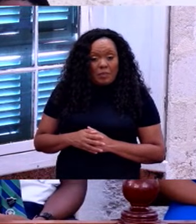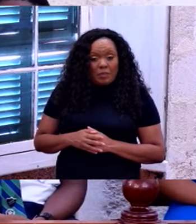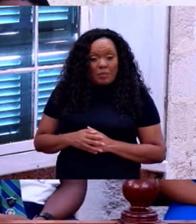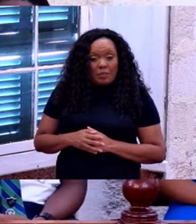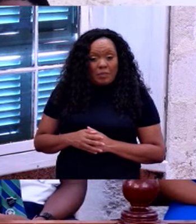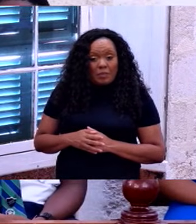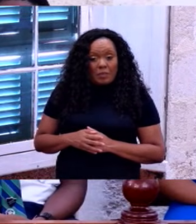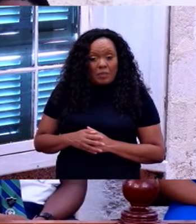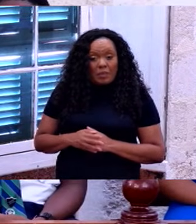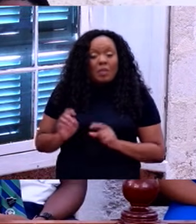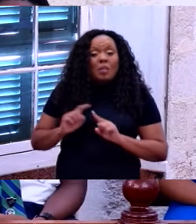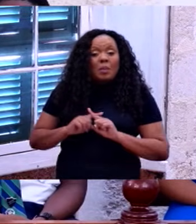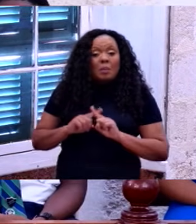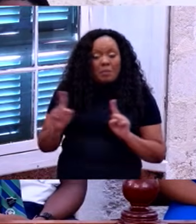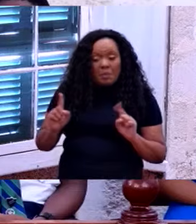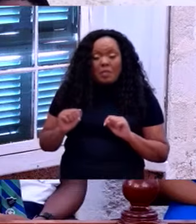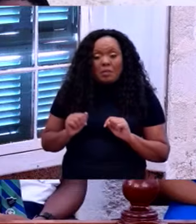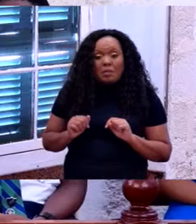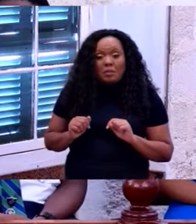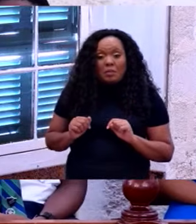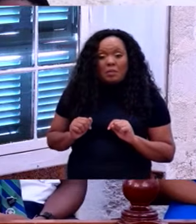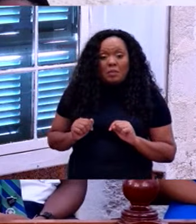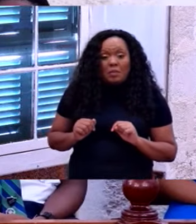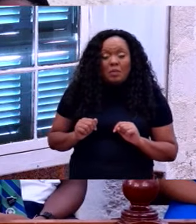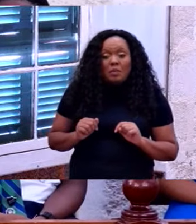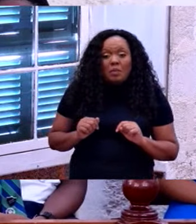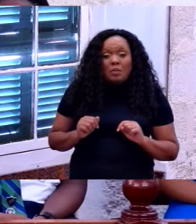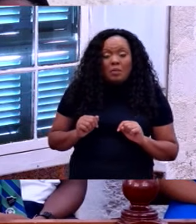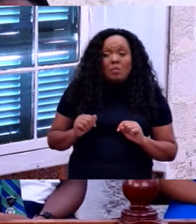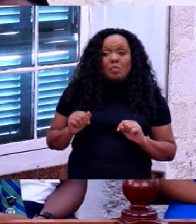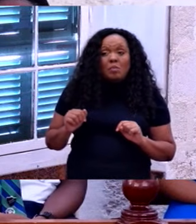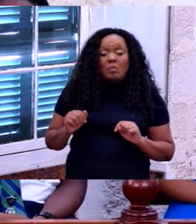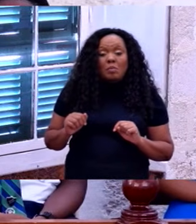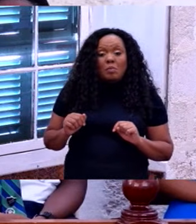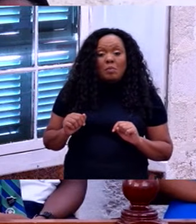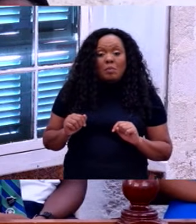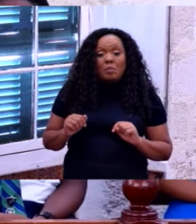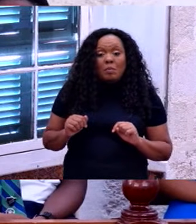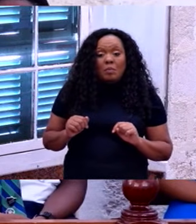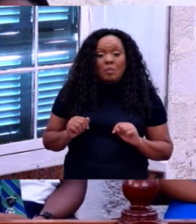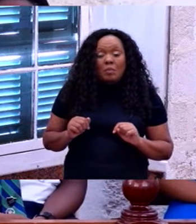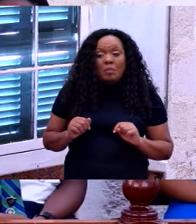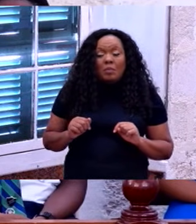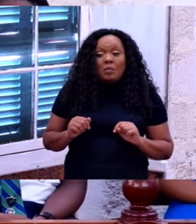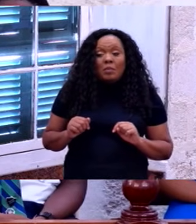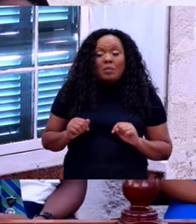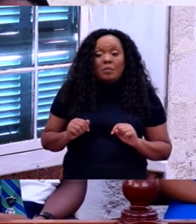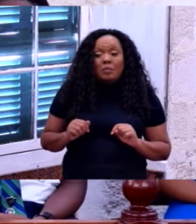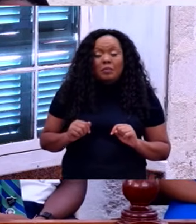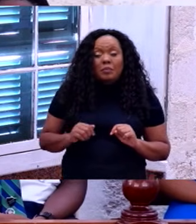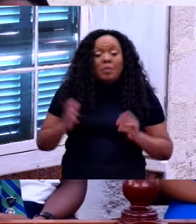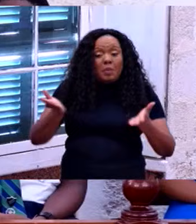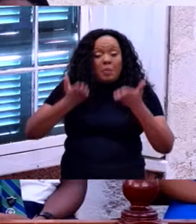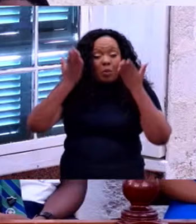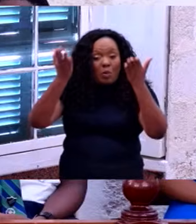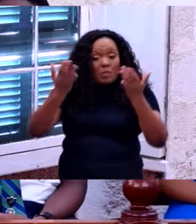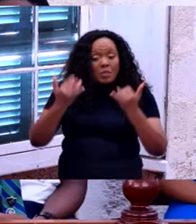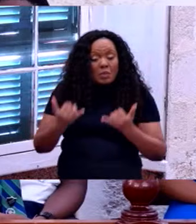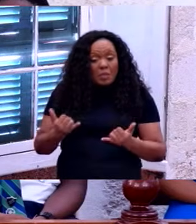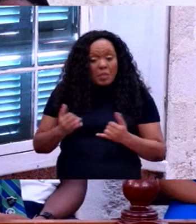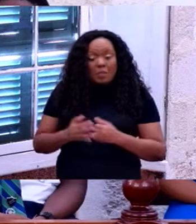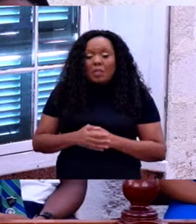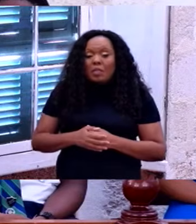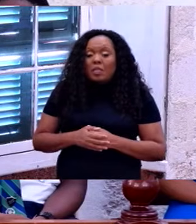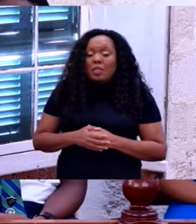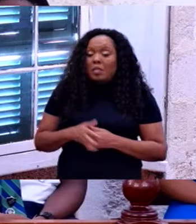So we are saying we are done with having an elected person as a member, we're saying that